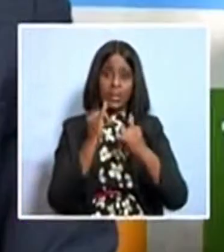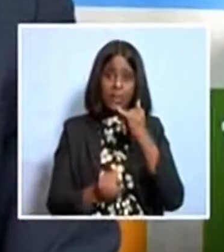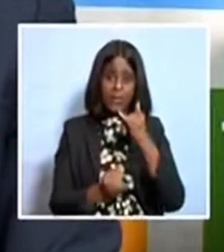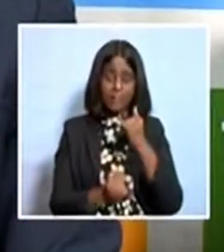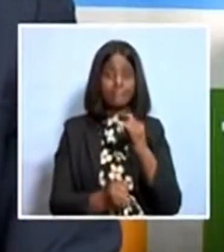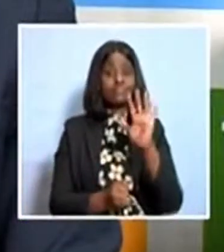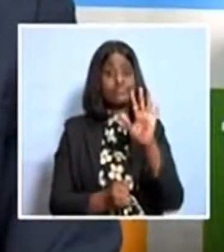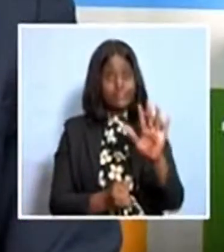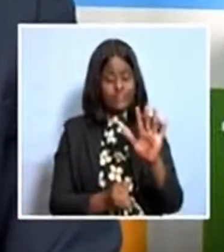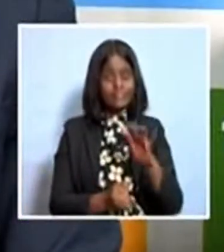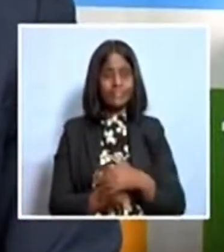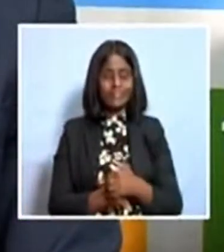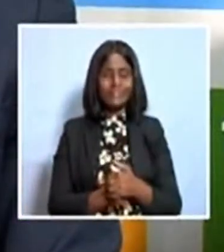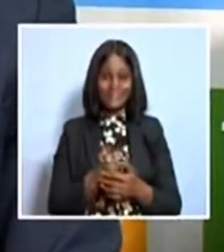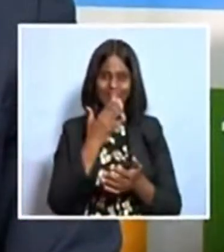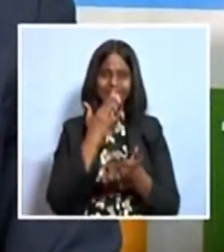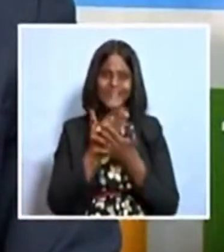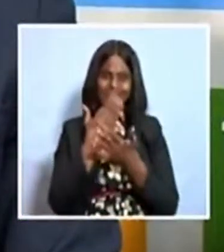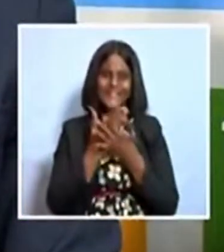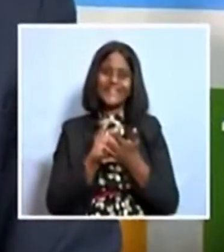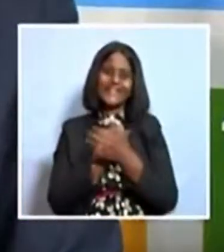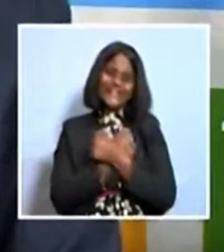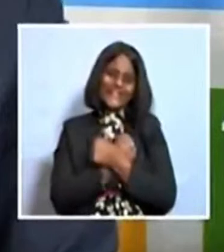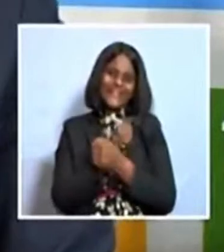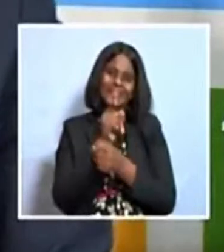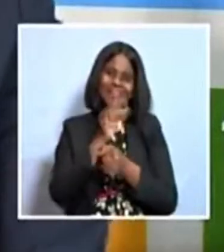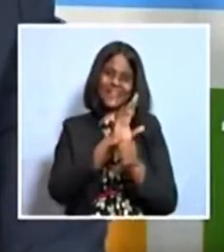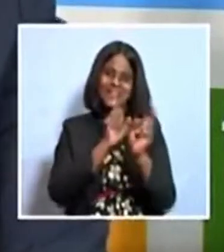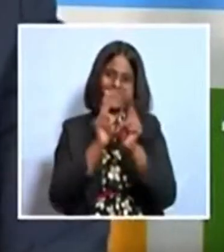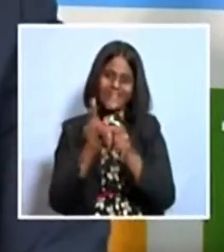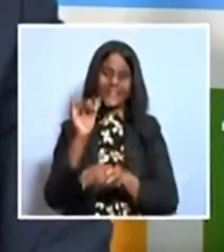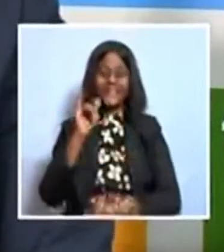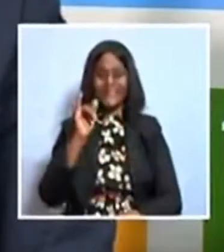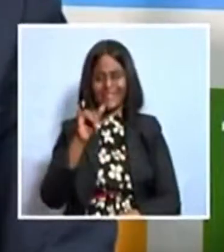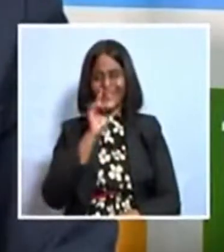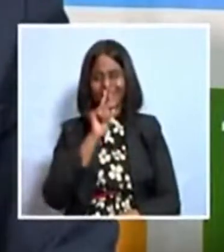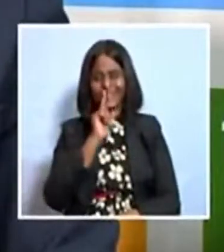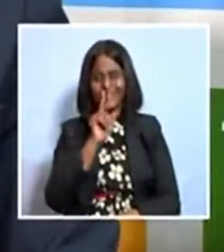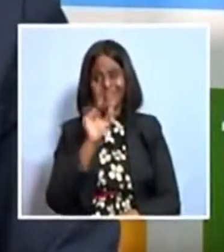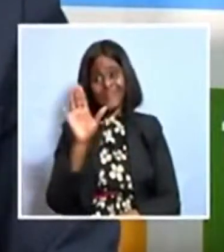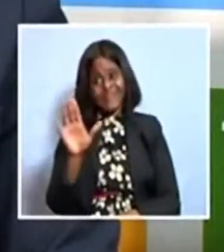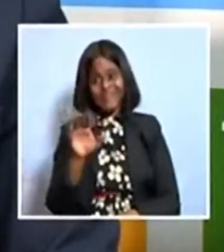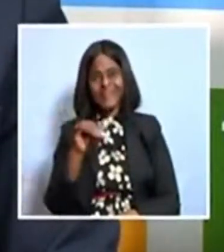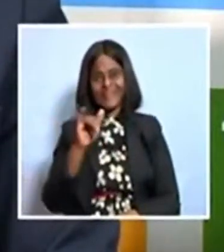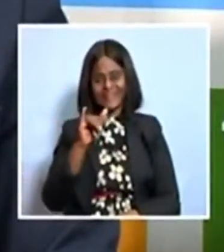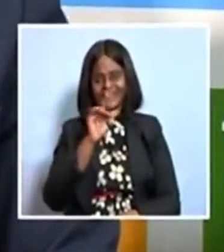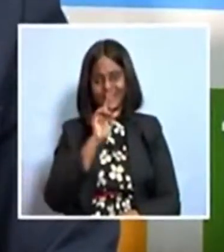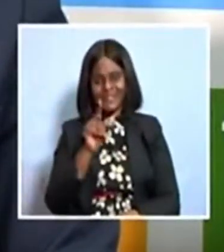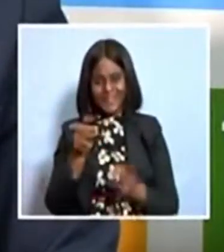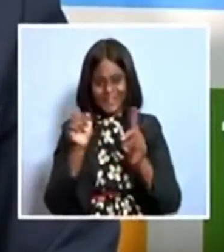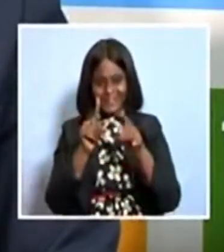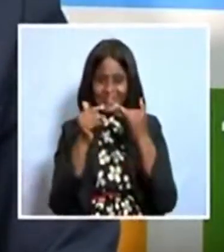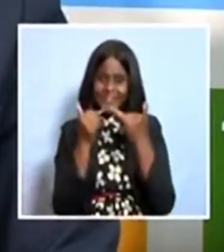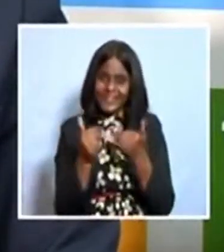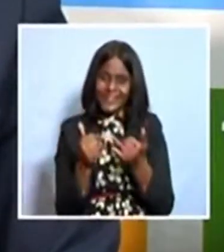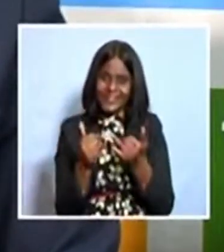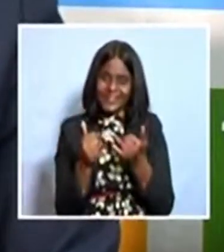elements are attainable. I like the hesitation there. Some elements, yes, some elements are. Of course, when it comes